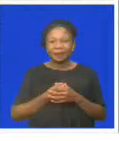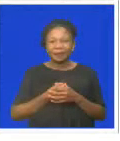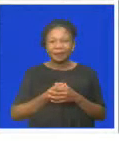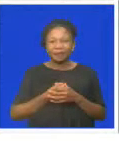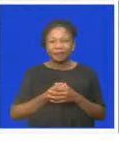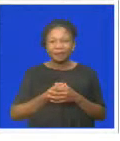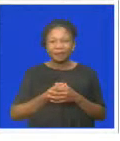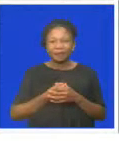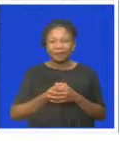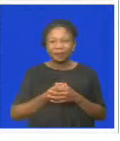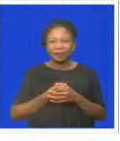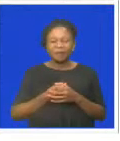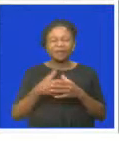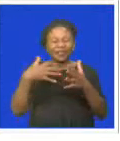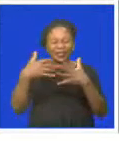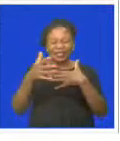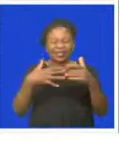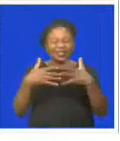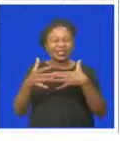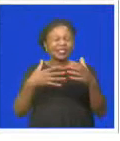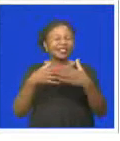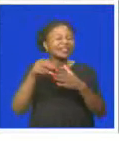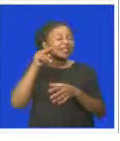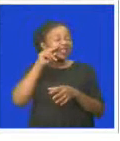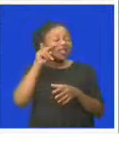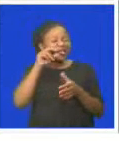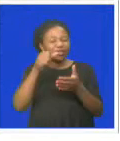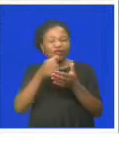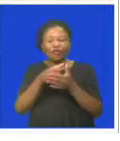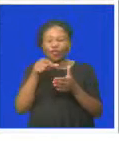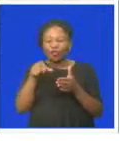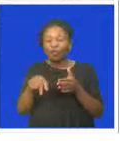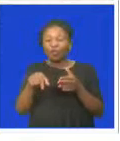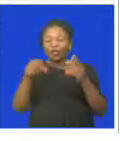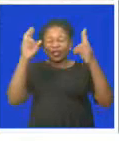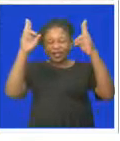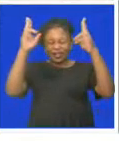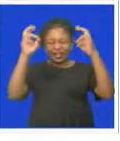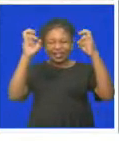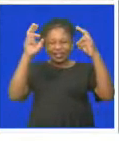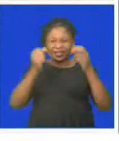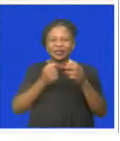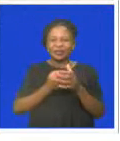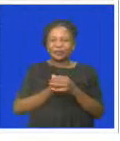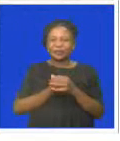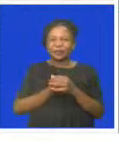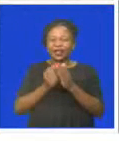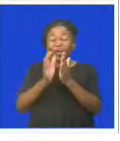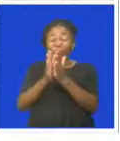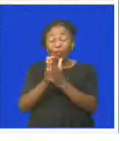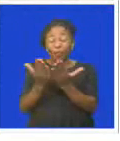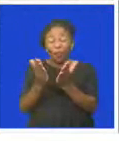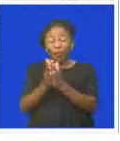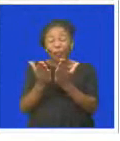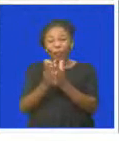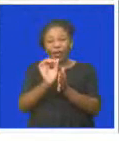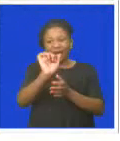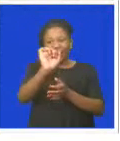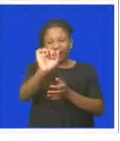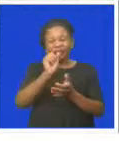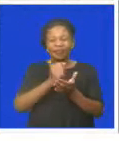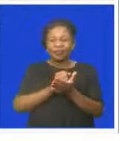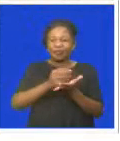Things that you will need for this lesson, my lovely learner, your expressive book, a